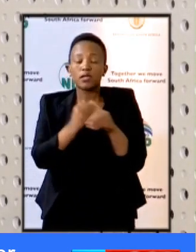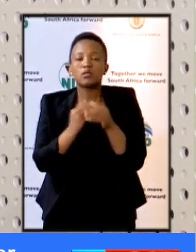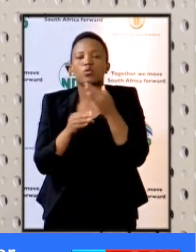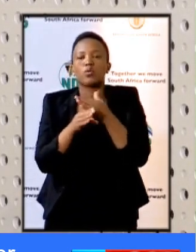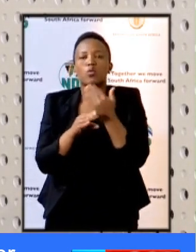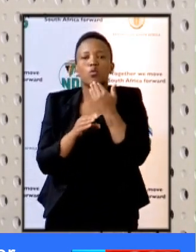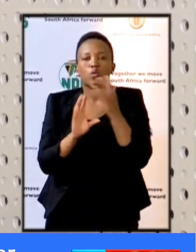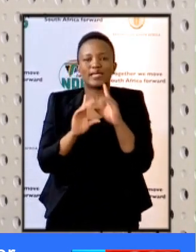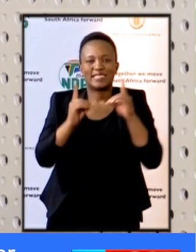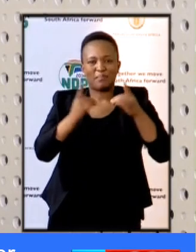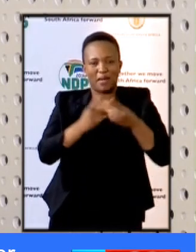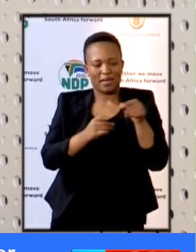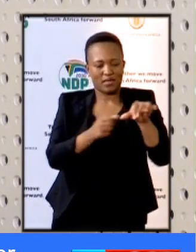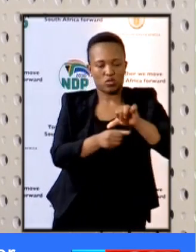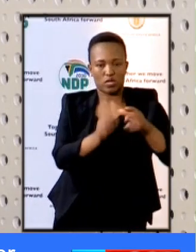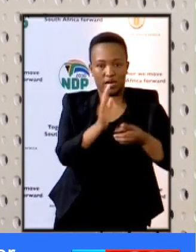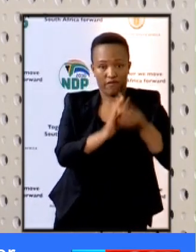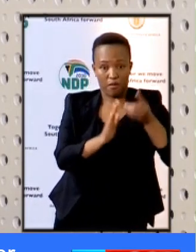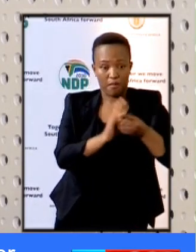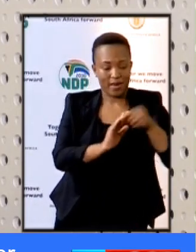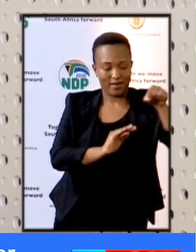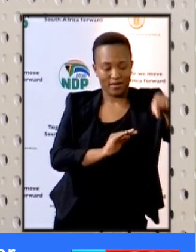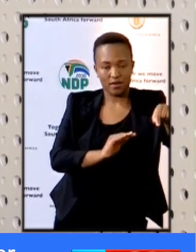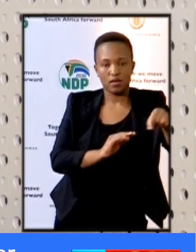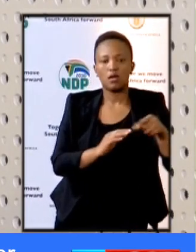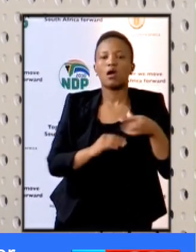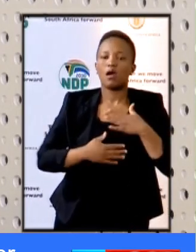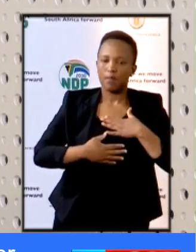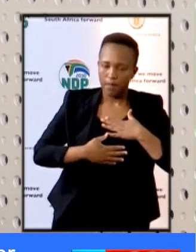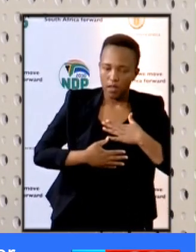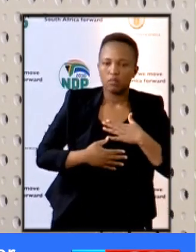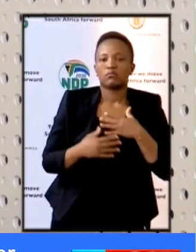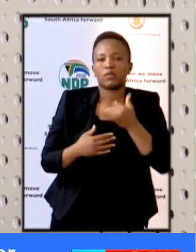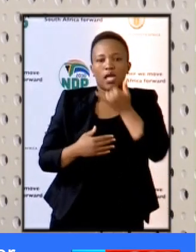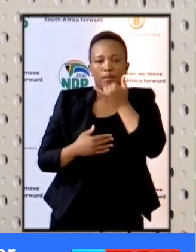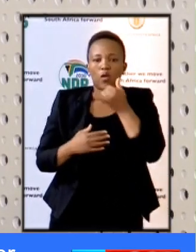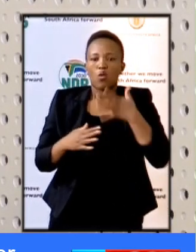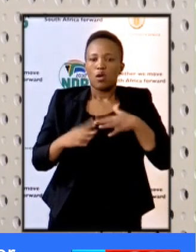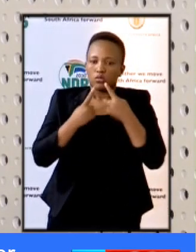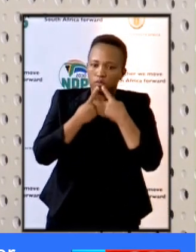of Social Development, I'm pleased also to point out that